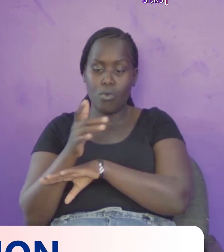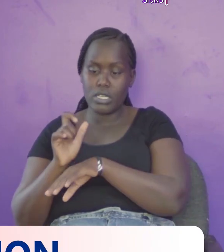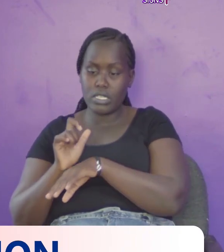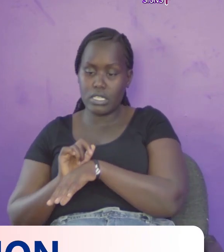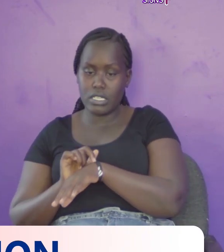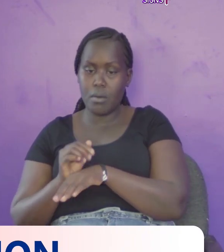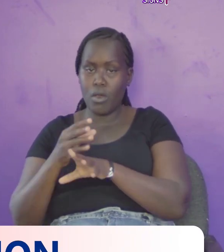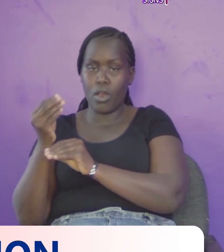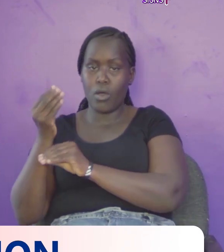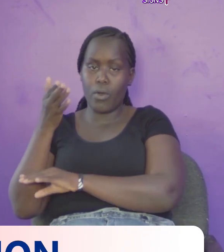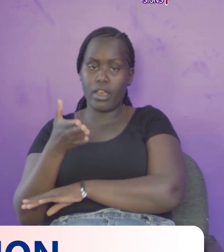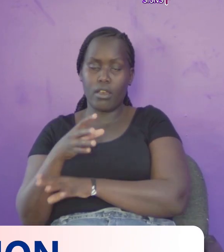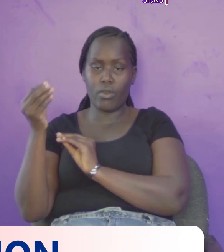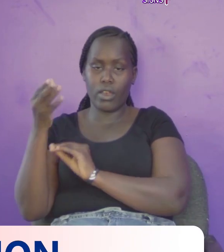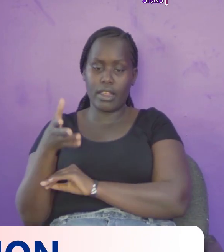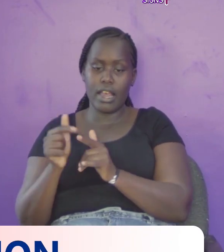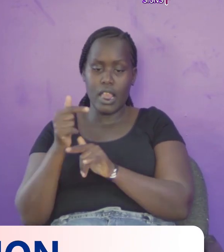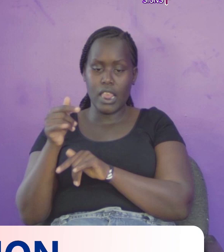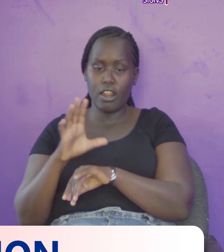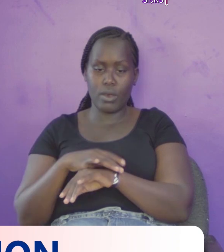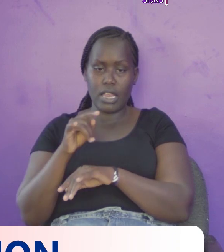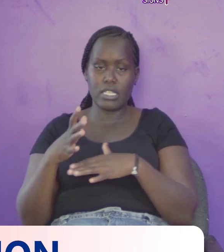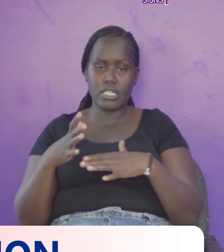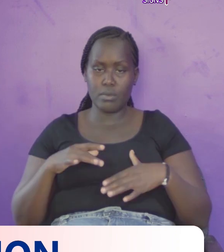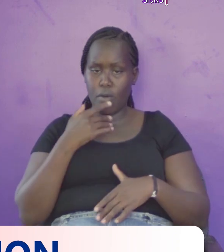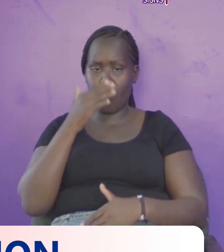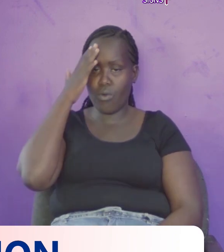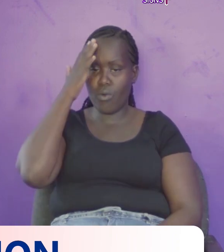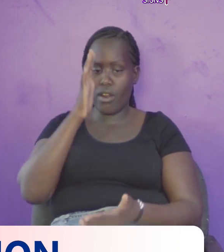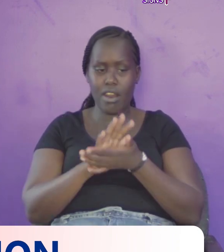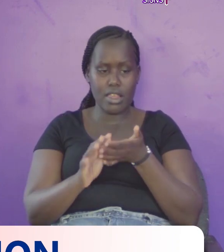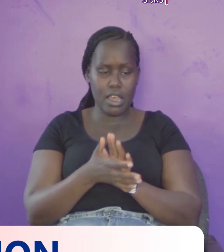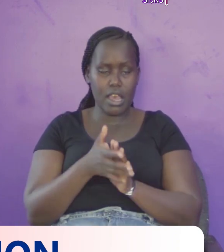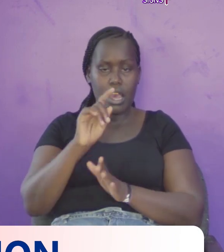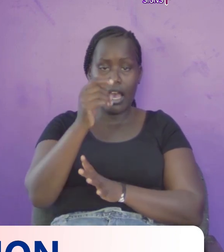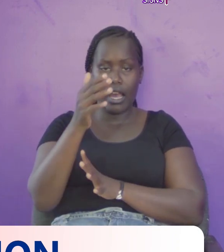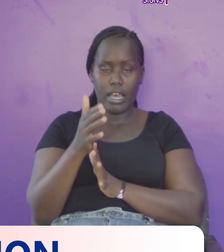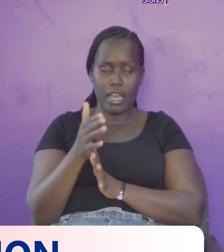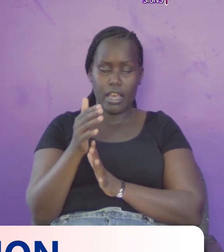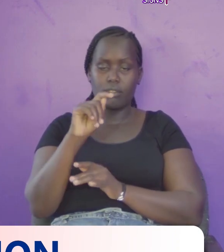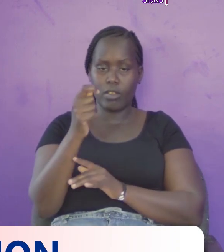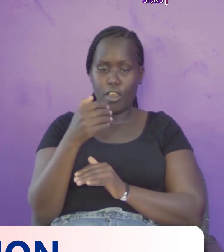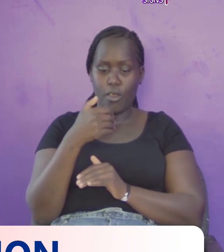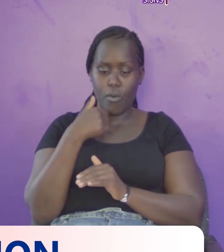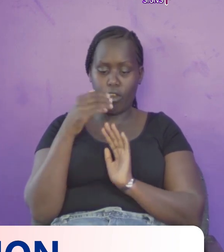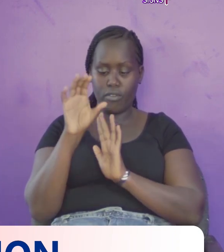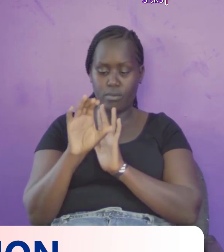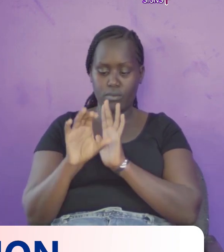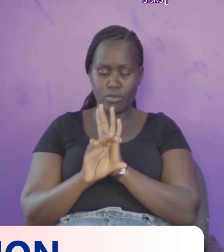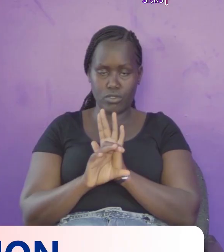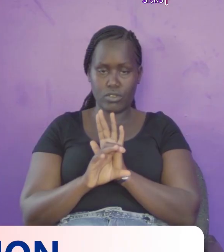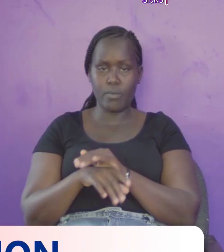and then you're still going to get these people that know nothing. Do you know that in Kenya we have the constitution that even takes care of